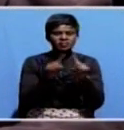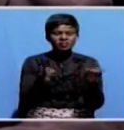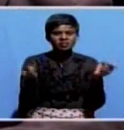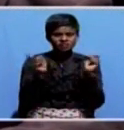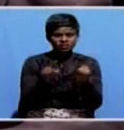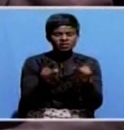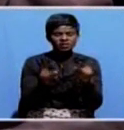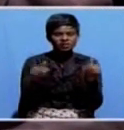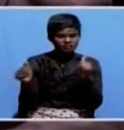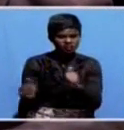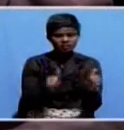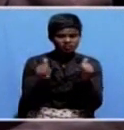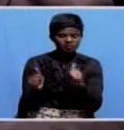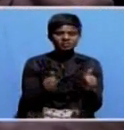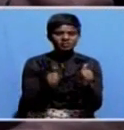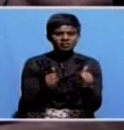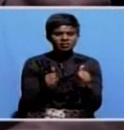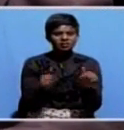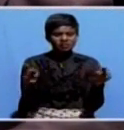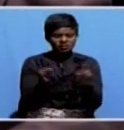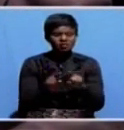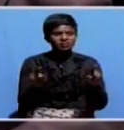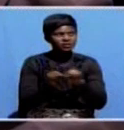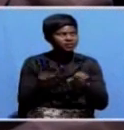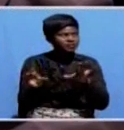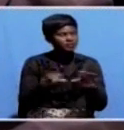dear brother, if you are active and you are doing something,